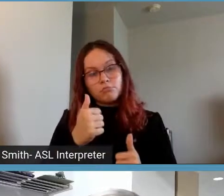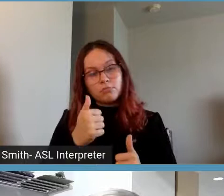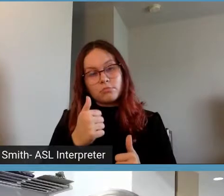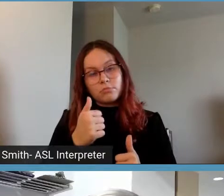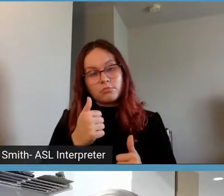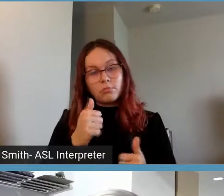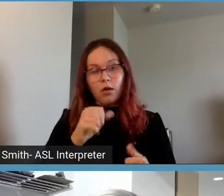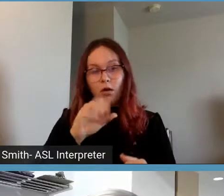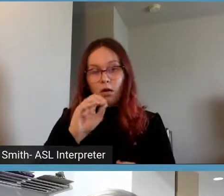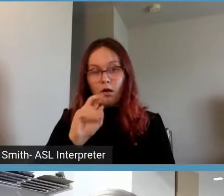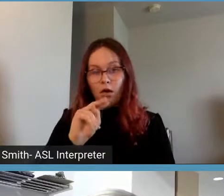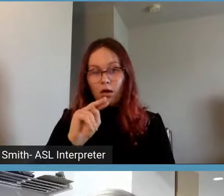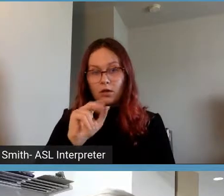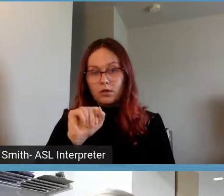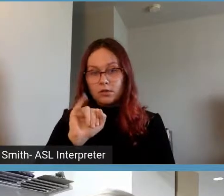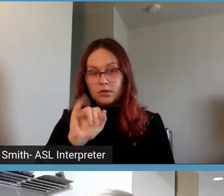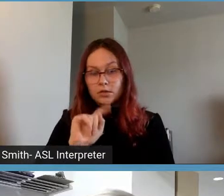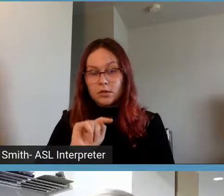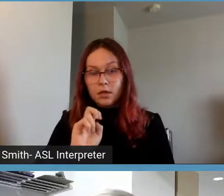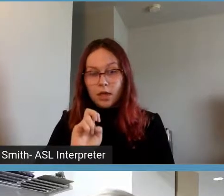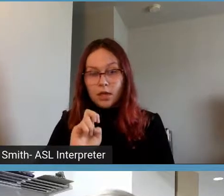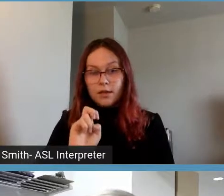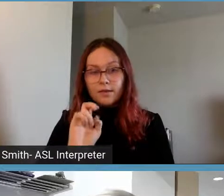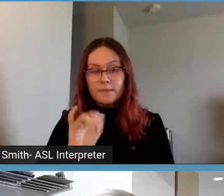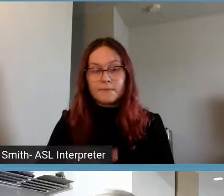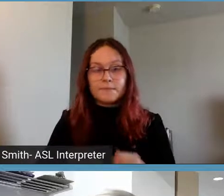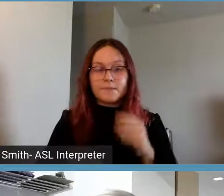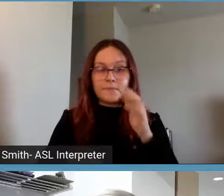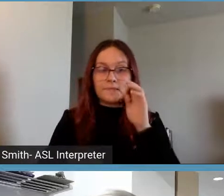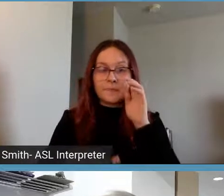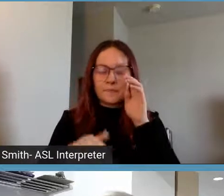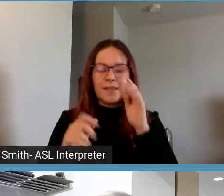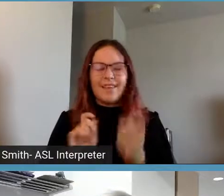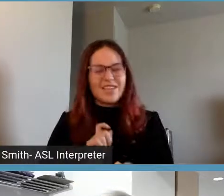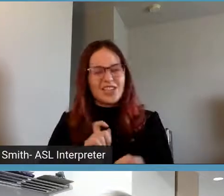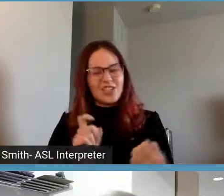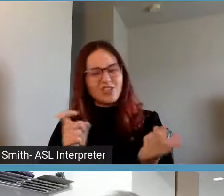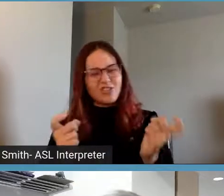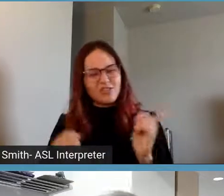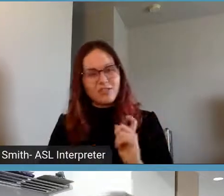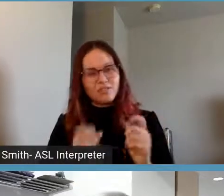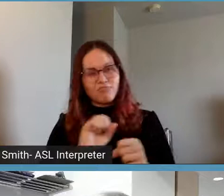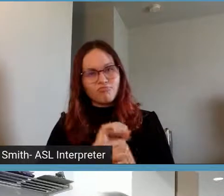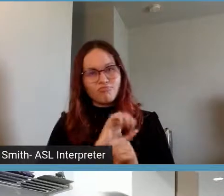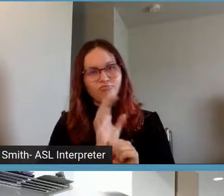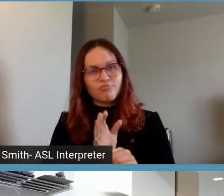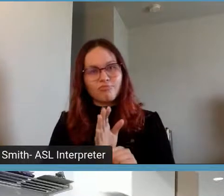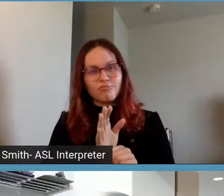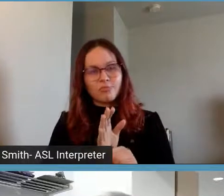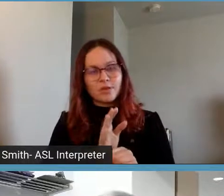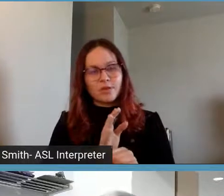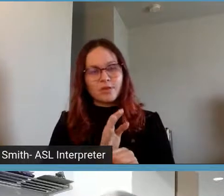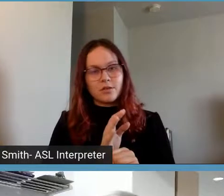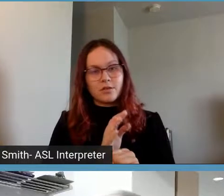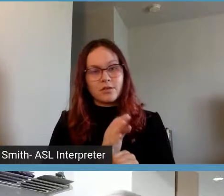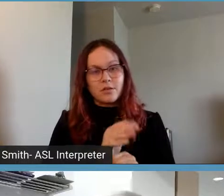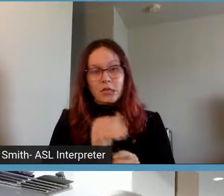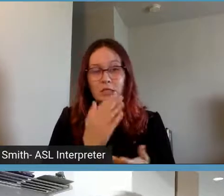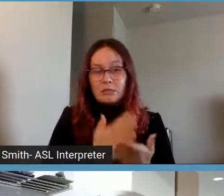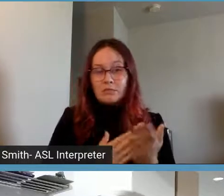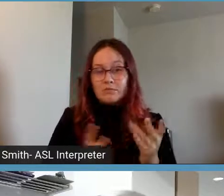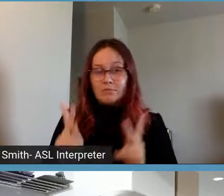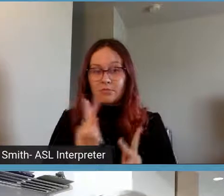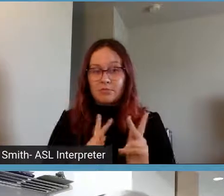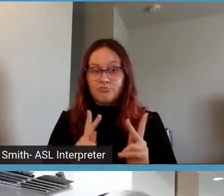transformational for the way that we're offering our programs. And I have to say, Dan, some of the folks that are joining us from outside